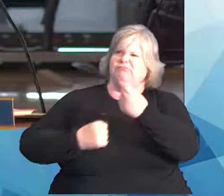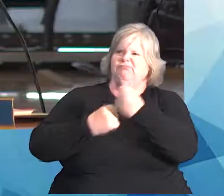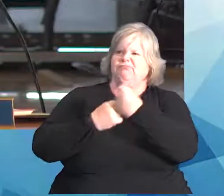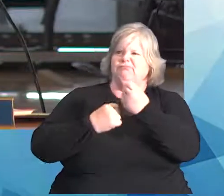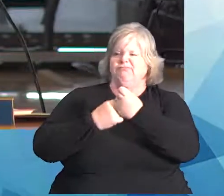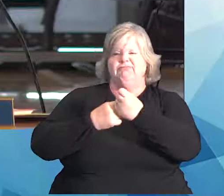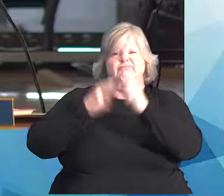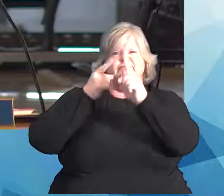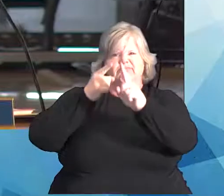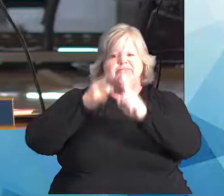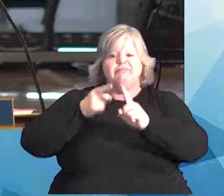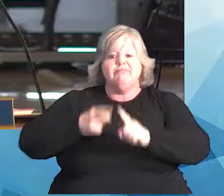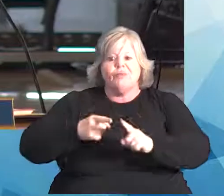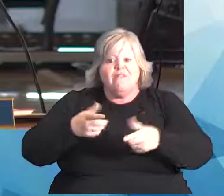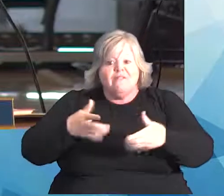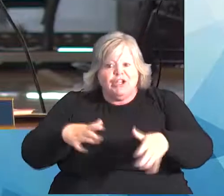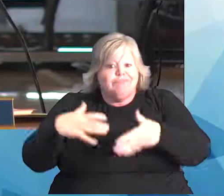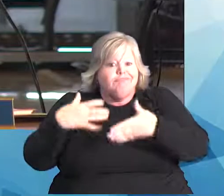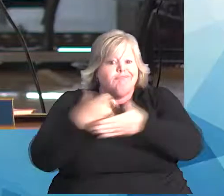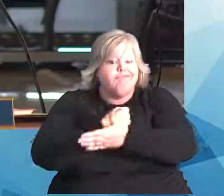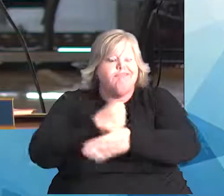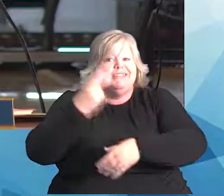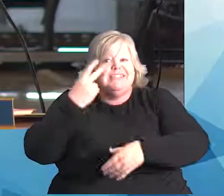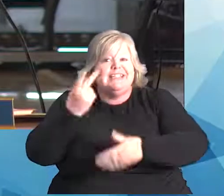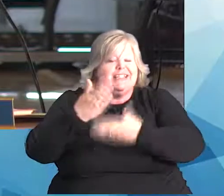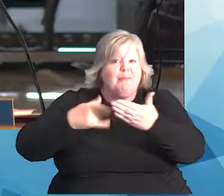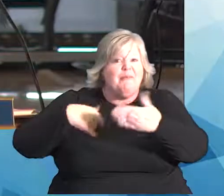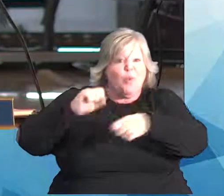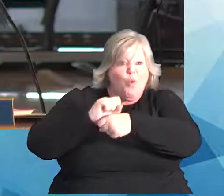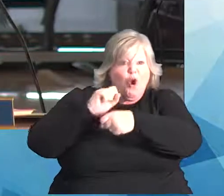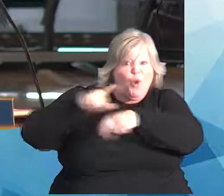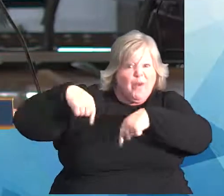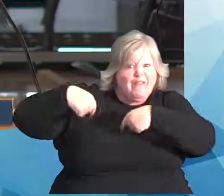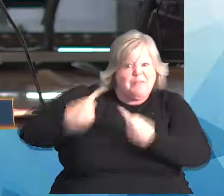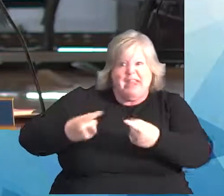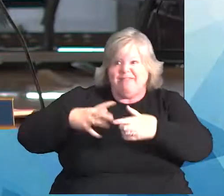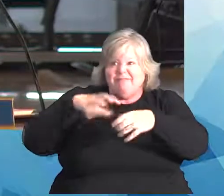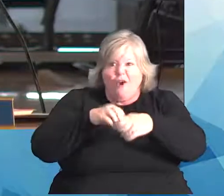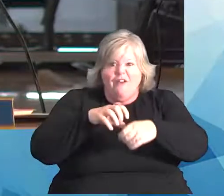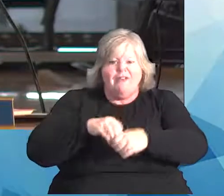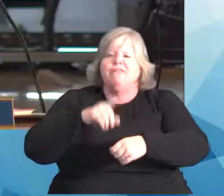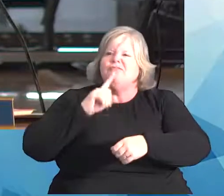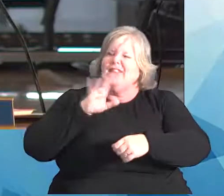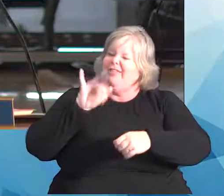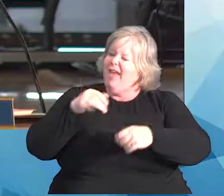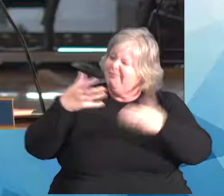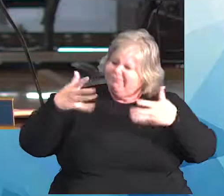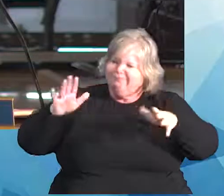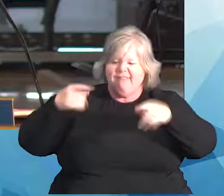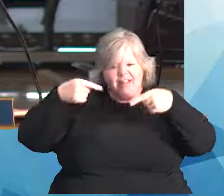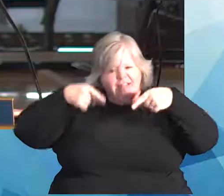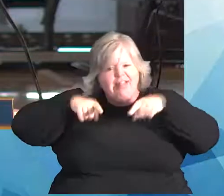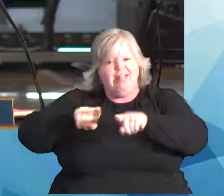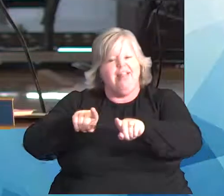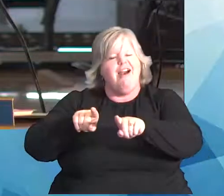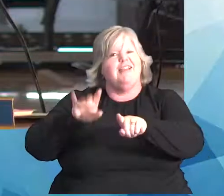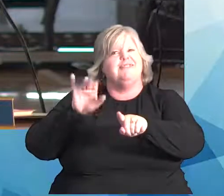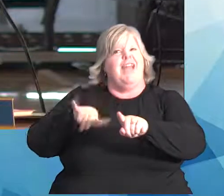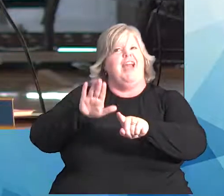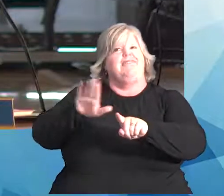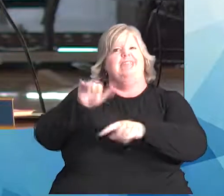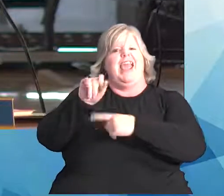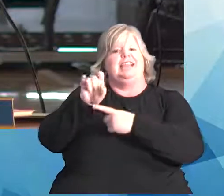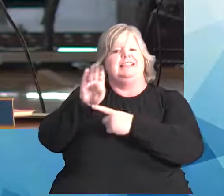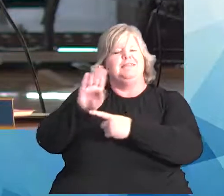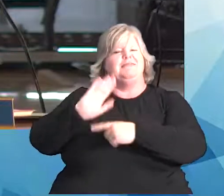of the work that we've been completing and starting, and it definitely is aligning to our ASDB strategic